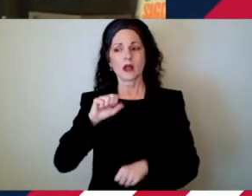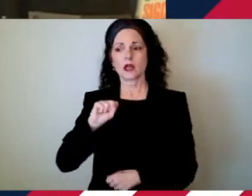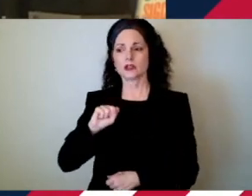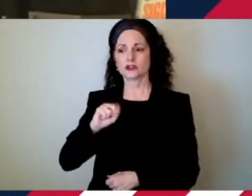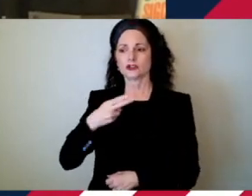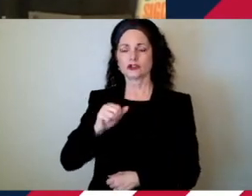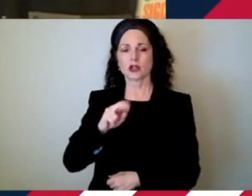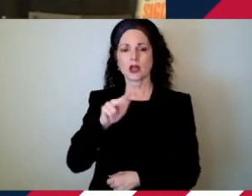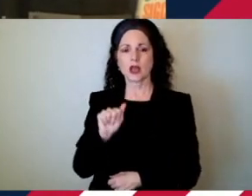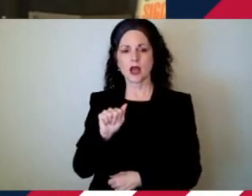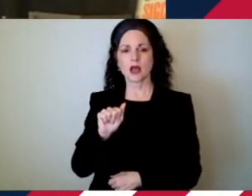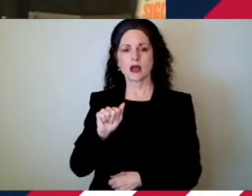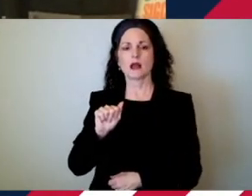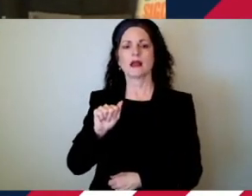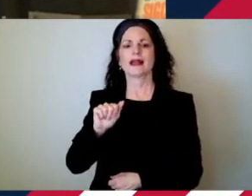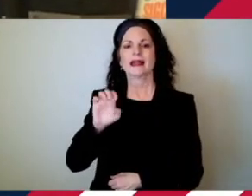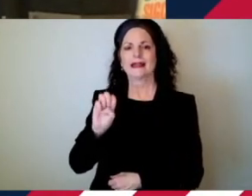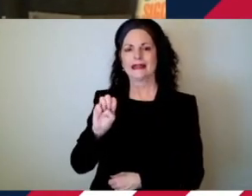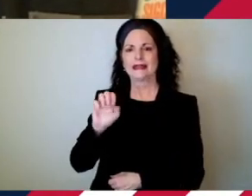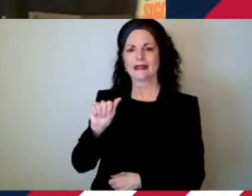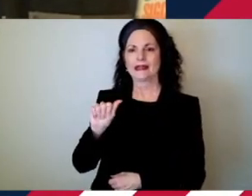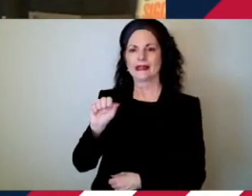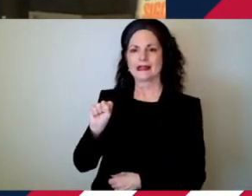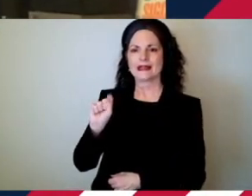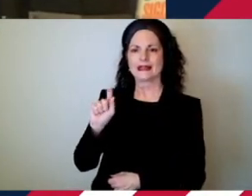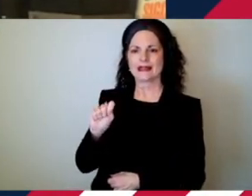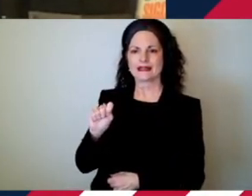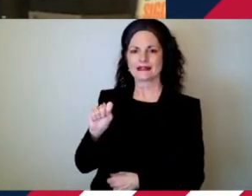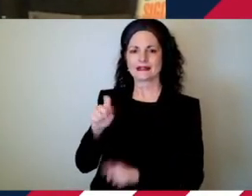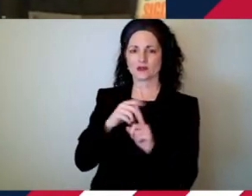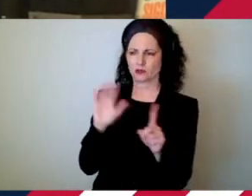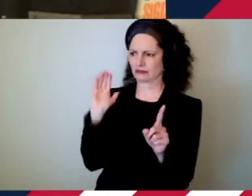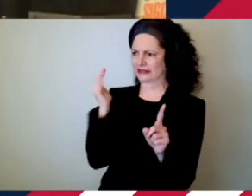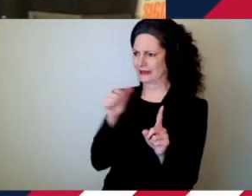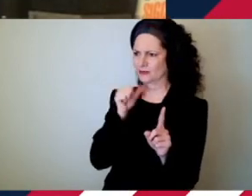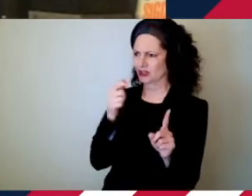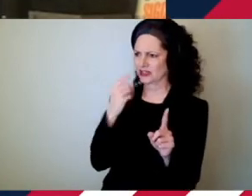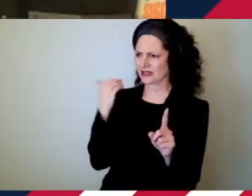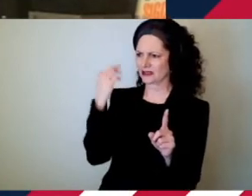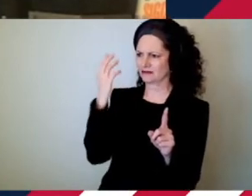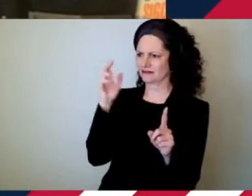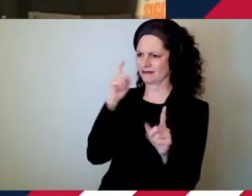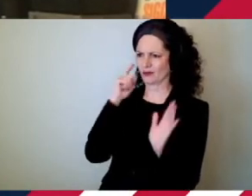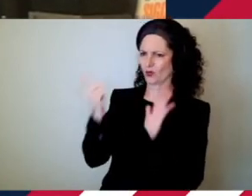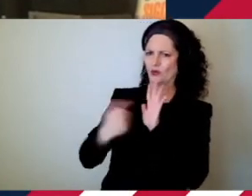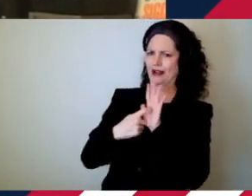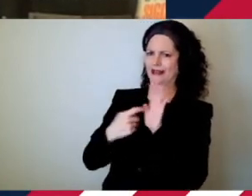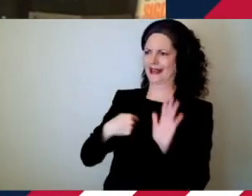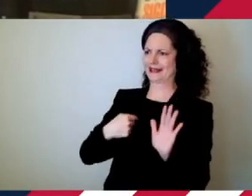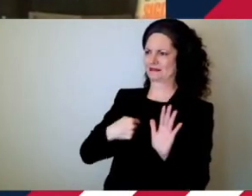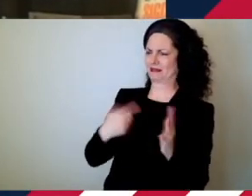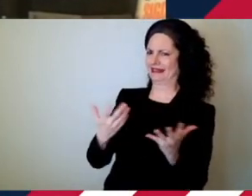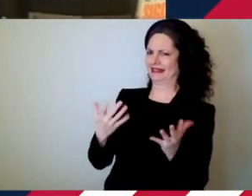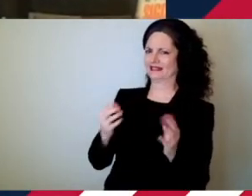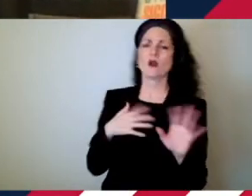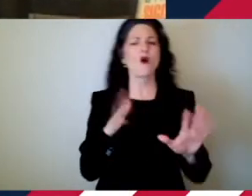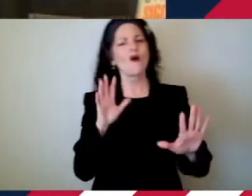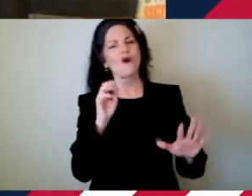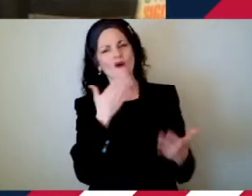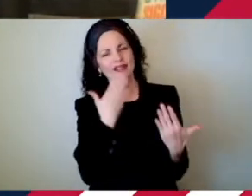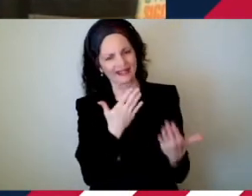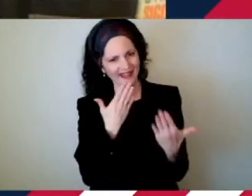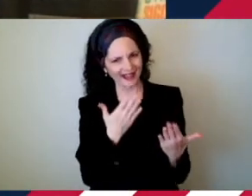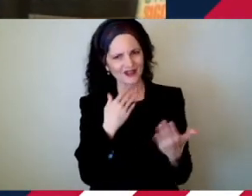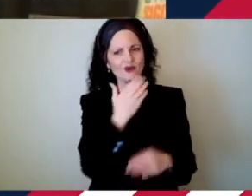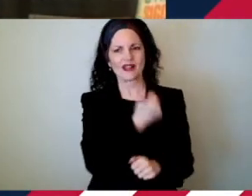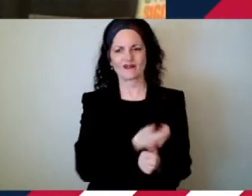Who apparently doesn't recognize me. Hello, thank you, Chair. Good afternoon, everyone. My name is Shauna East. I am proud to serve with